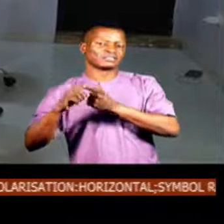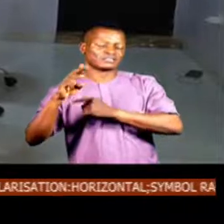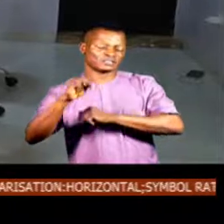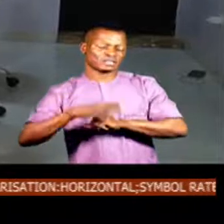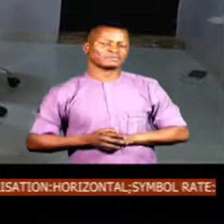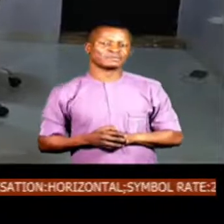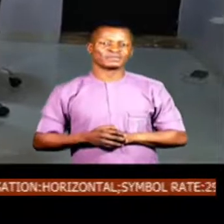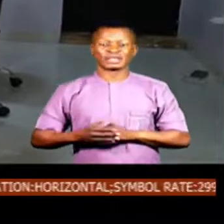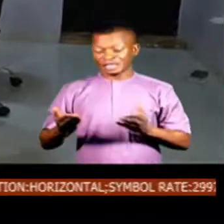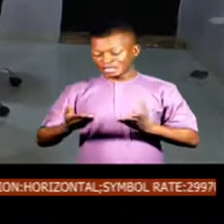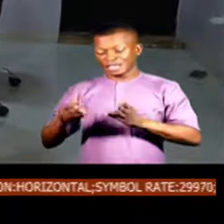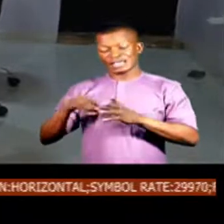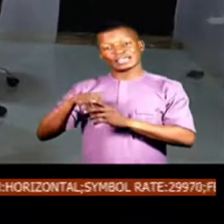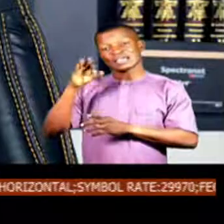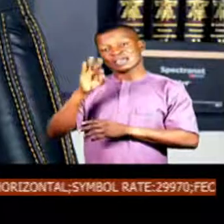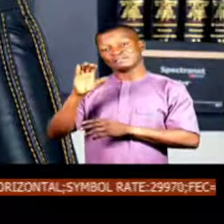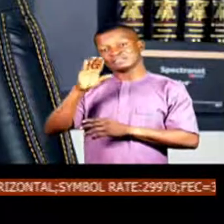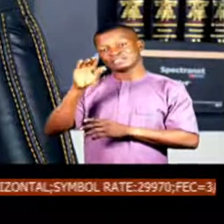assistance. In